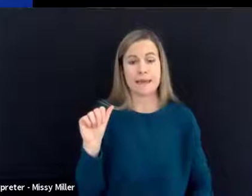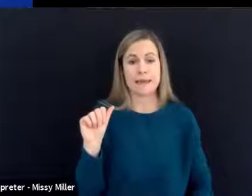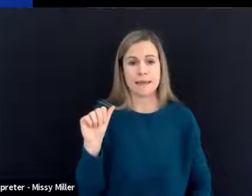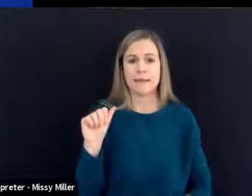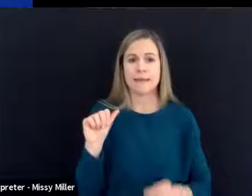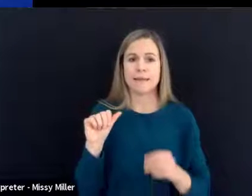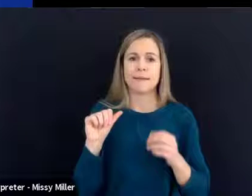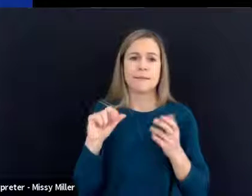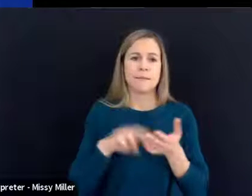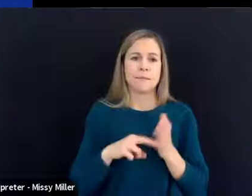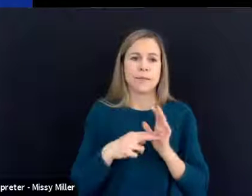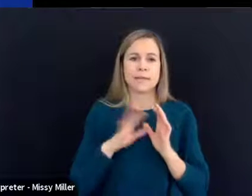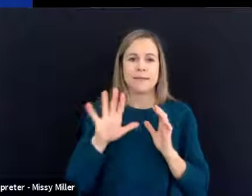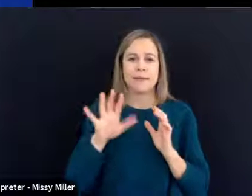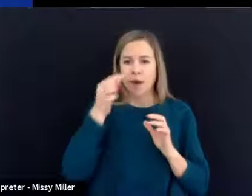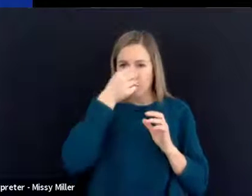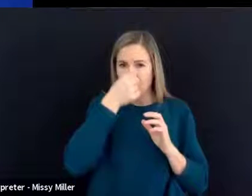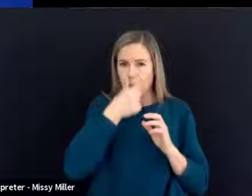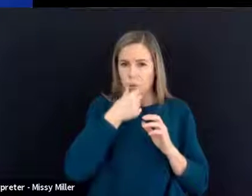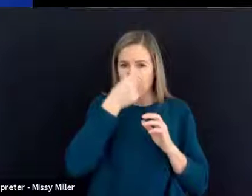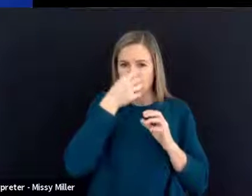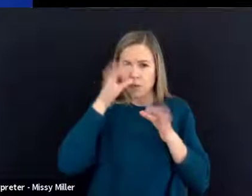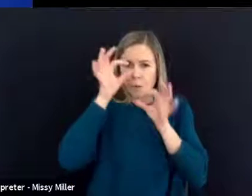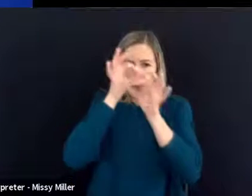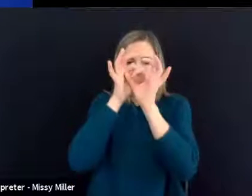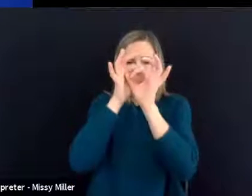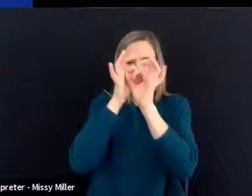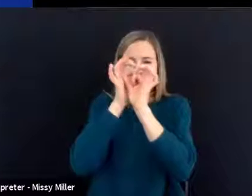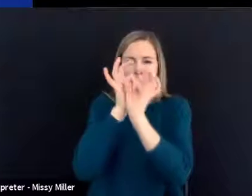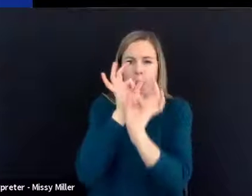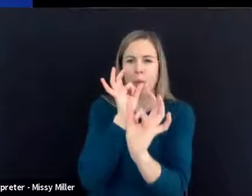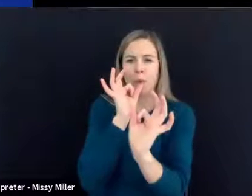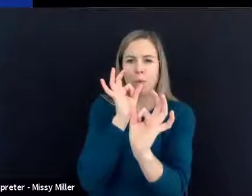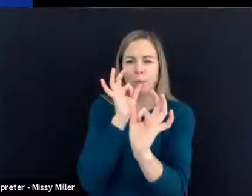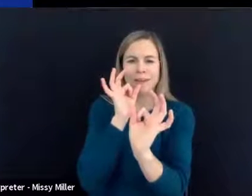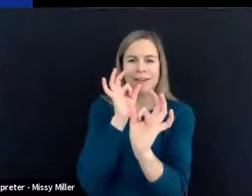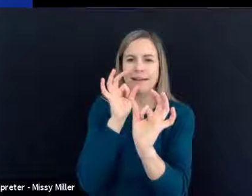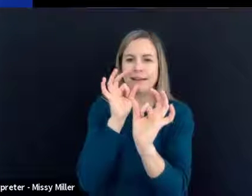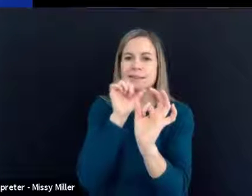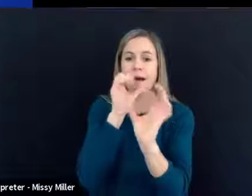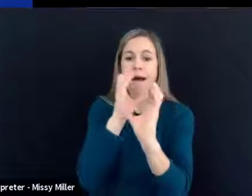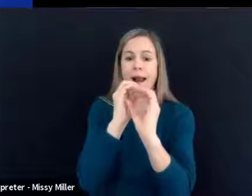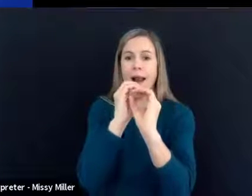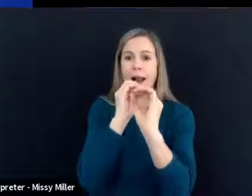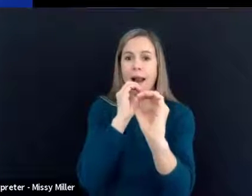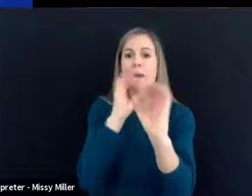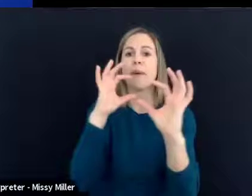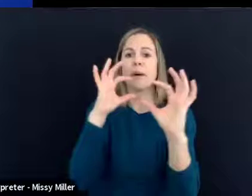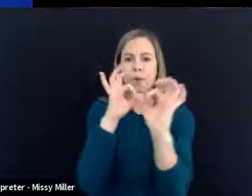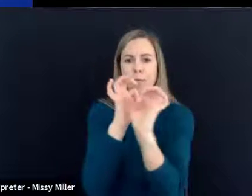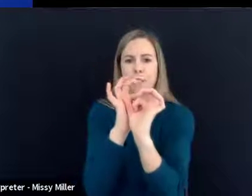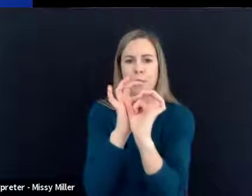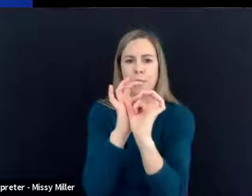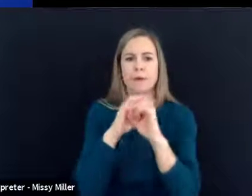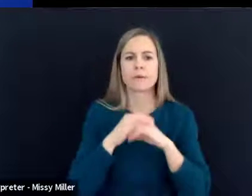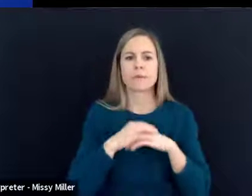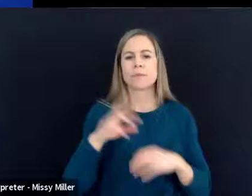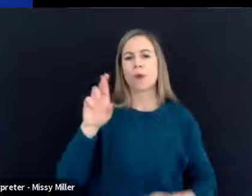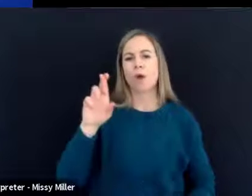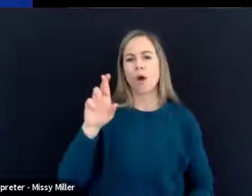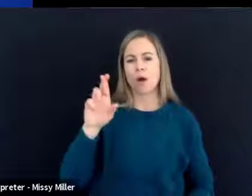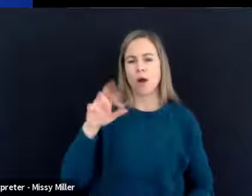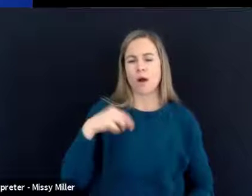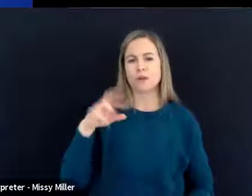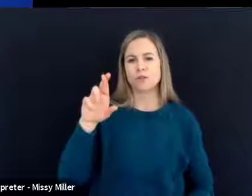have narrowing of their nasal passages often. R stands for retardation of overall growth.